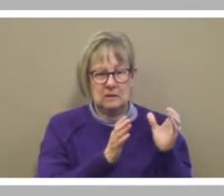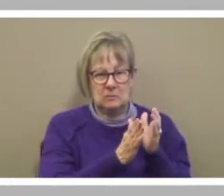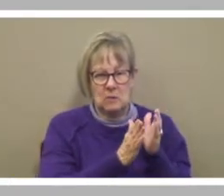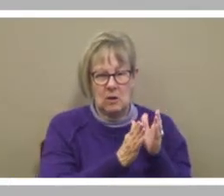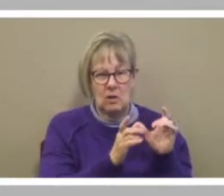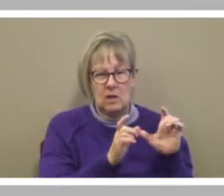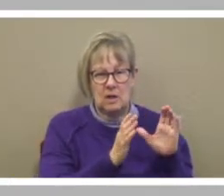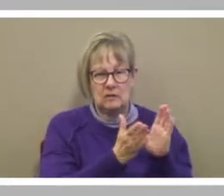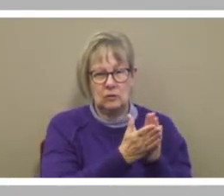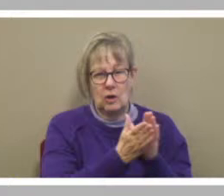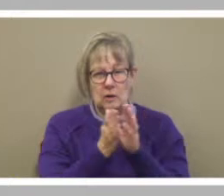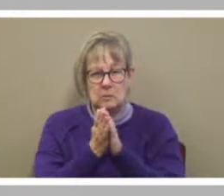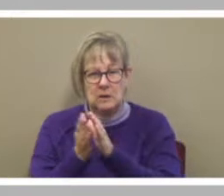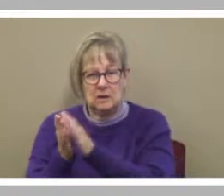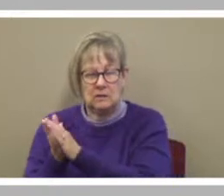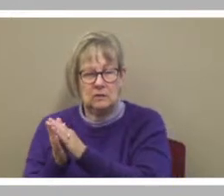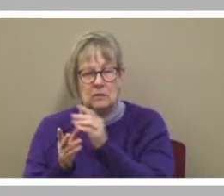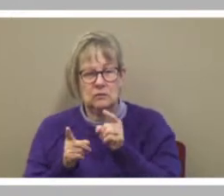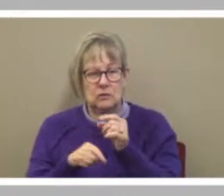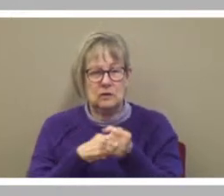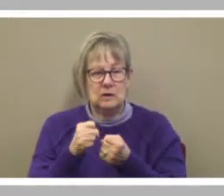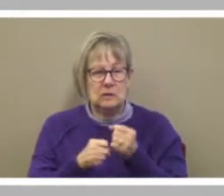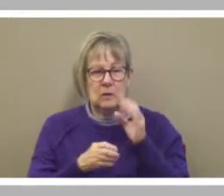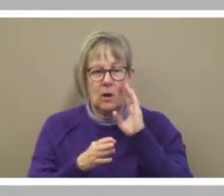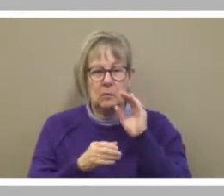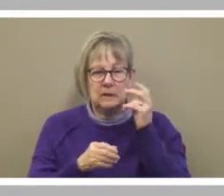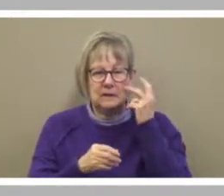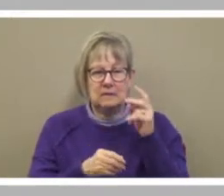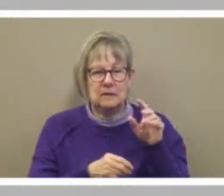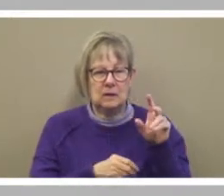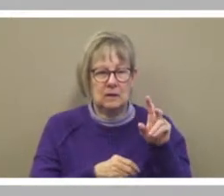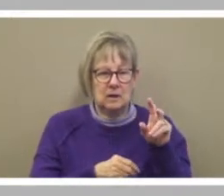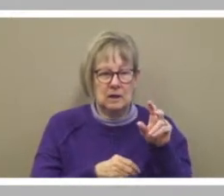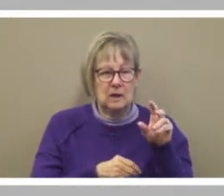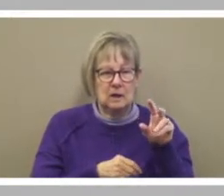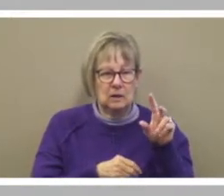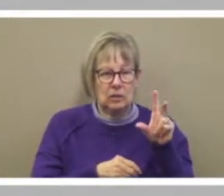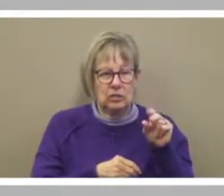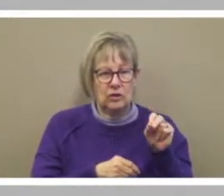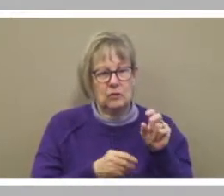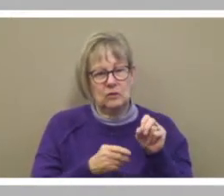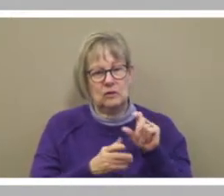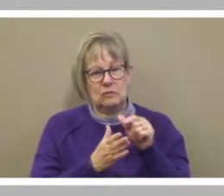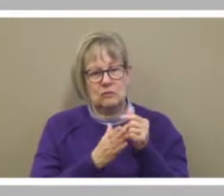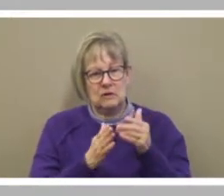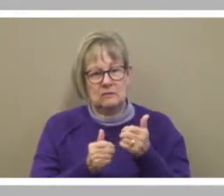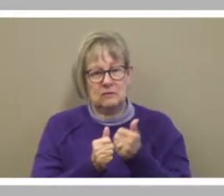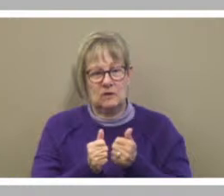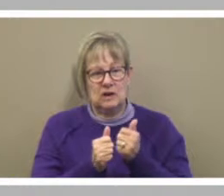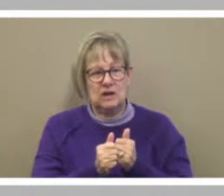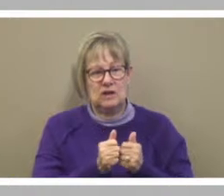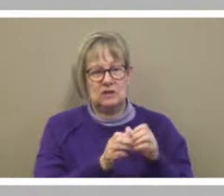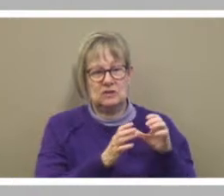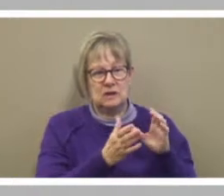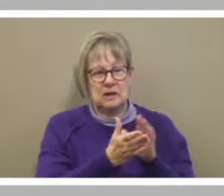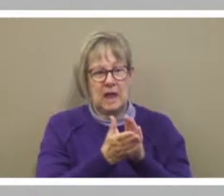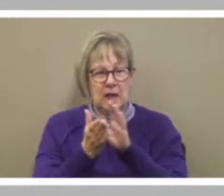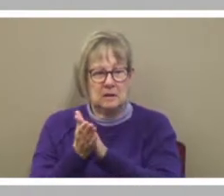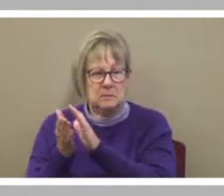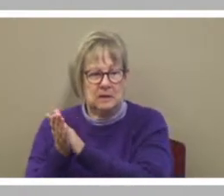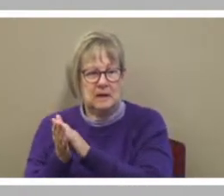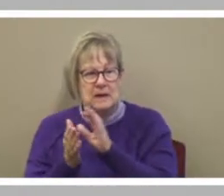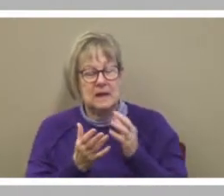We're hoping to see 35 graduates in each academy for the El Paso Police Department. For the fire department, we're seeing a moderate